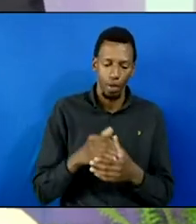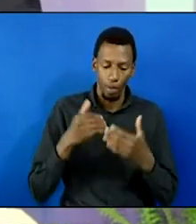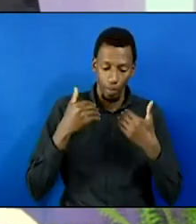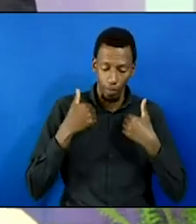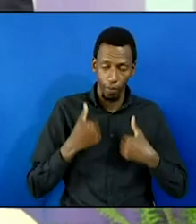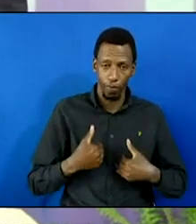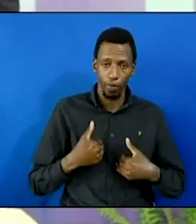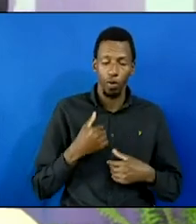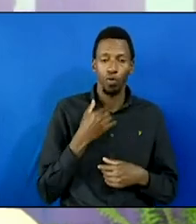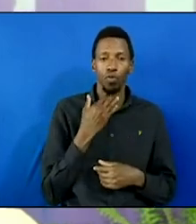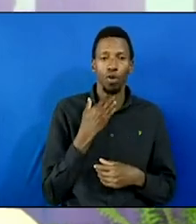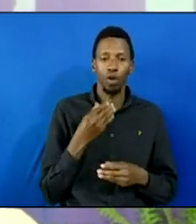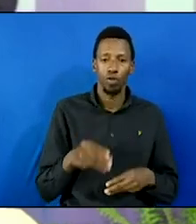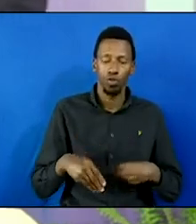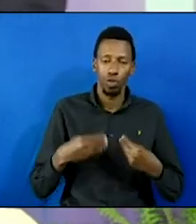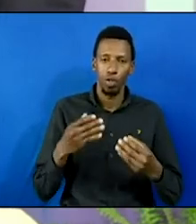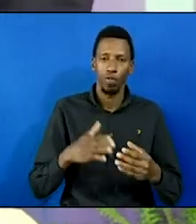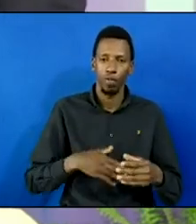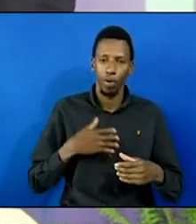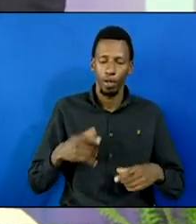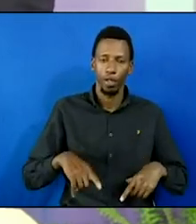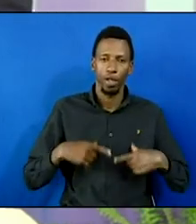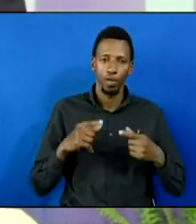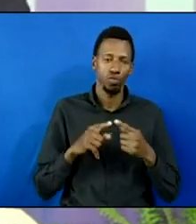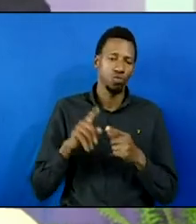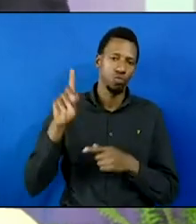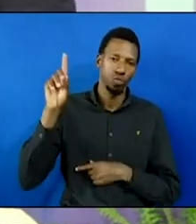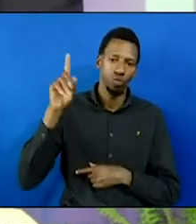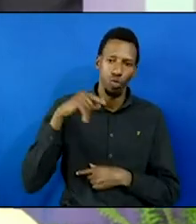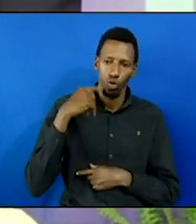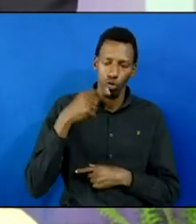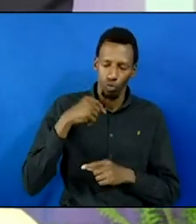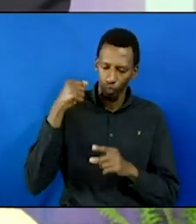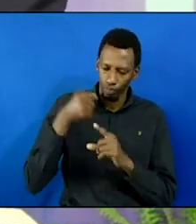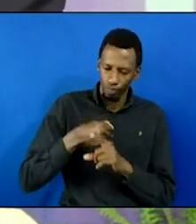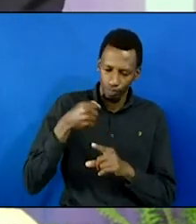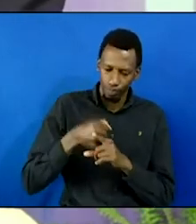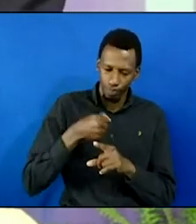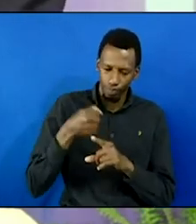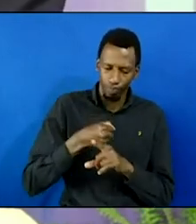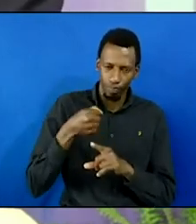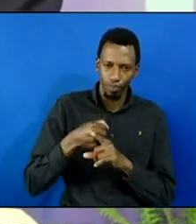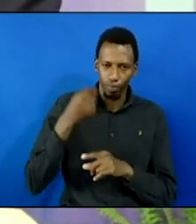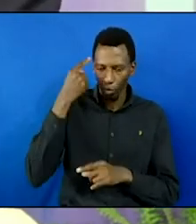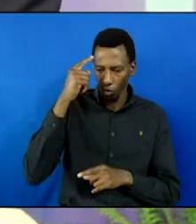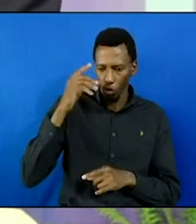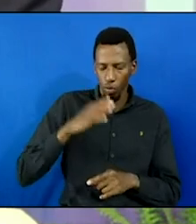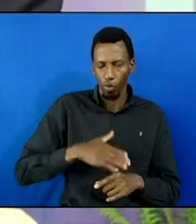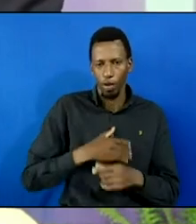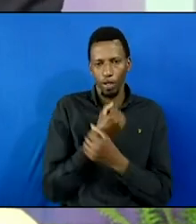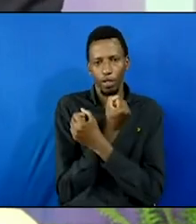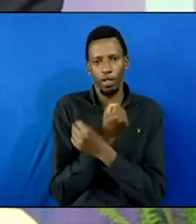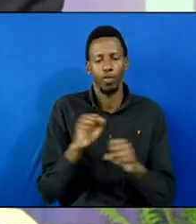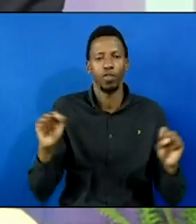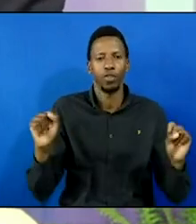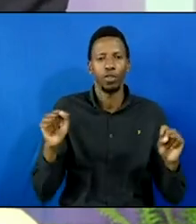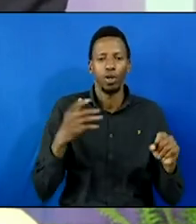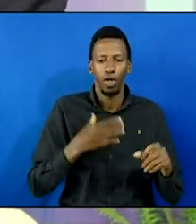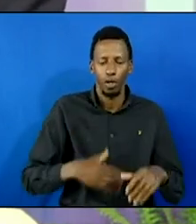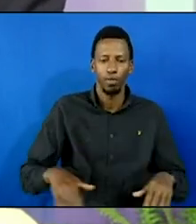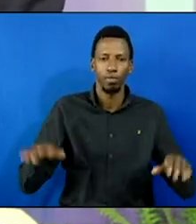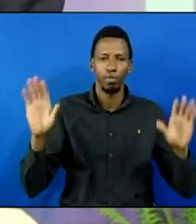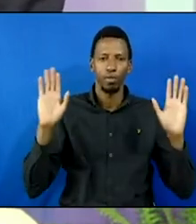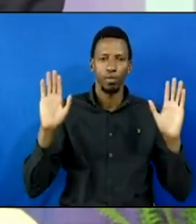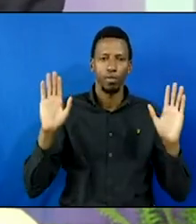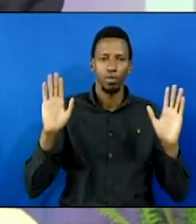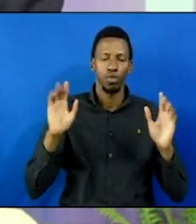I personally will want to give my life to him who labored for my salvation and surrender